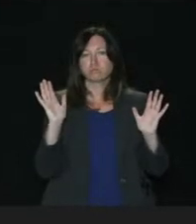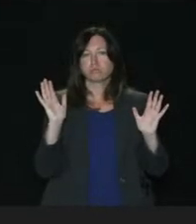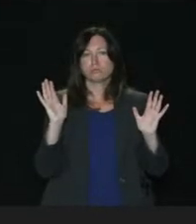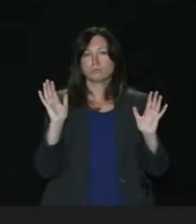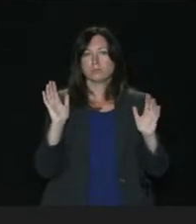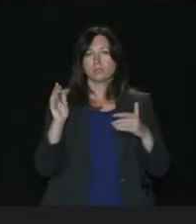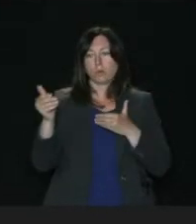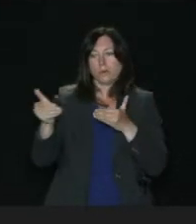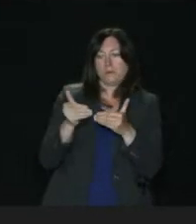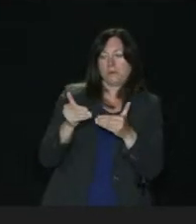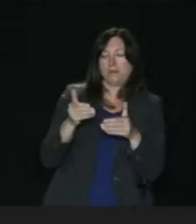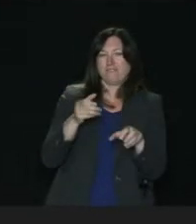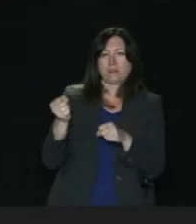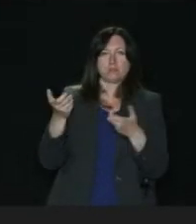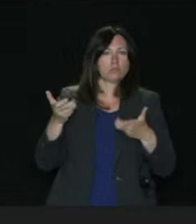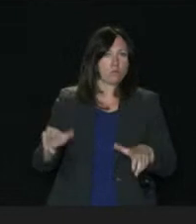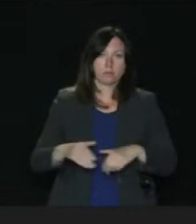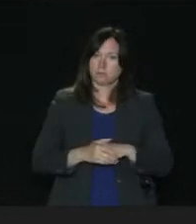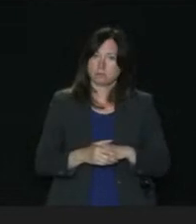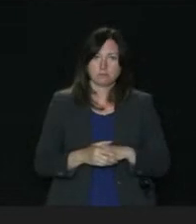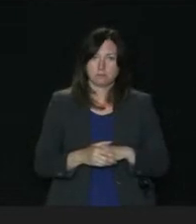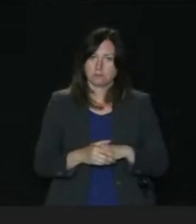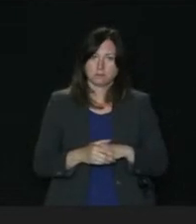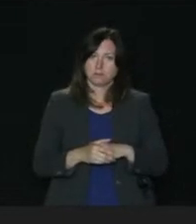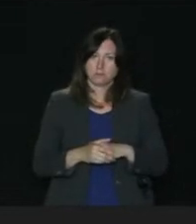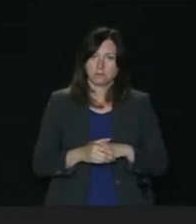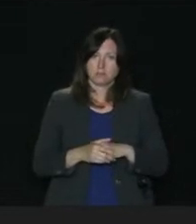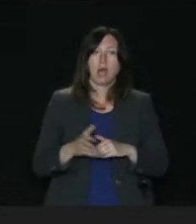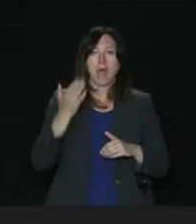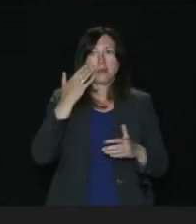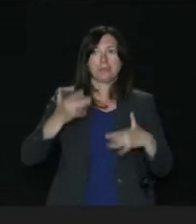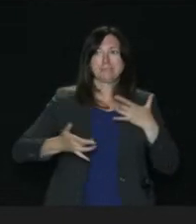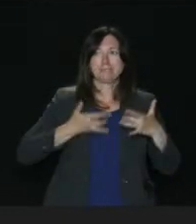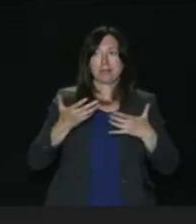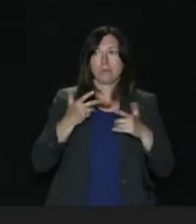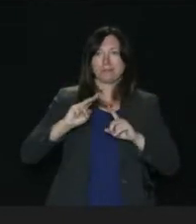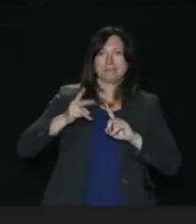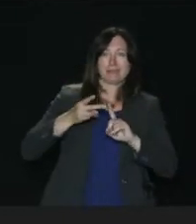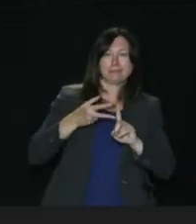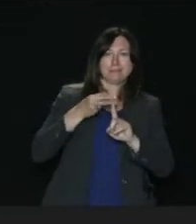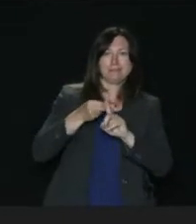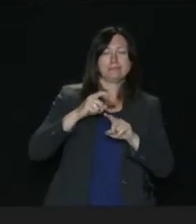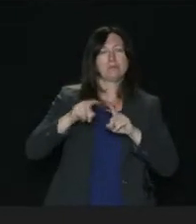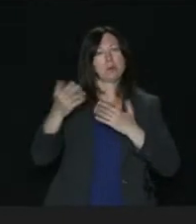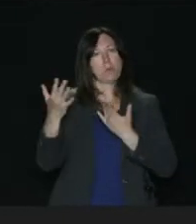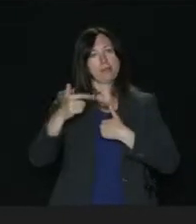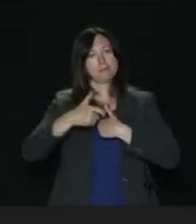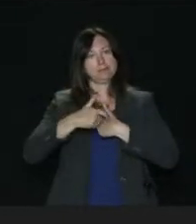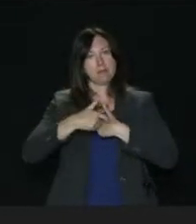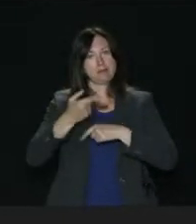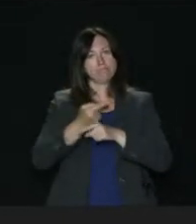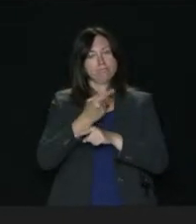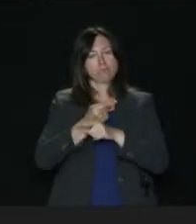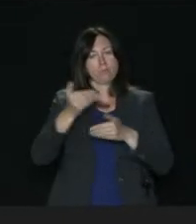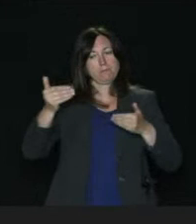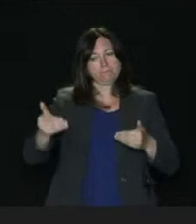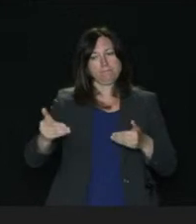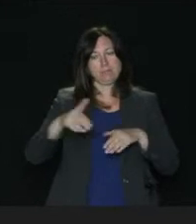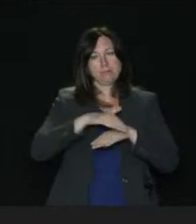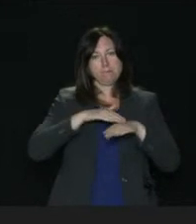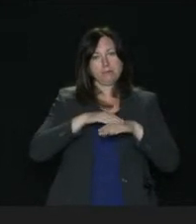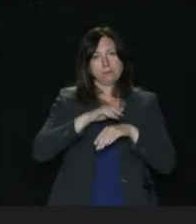fast, if you like, or overly enthusiastic about getting that second dose. So keep that minimum